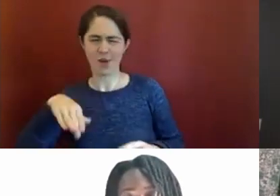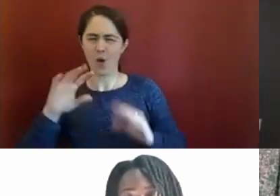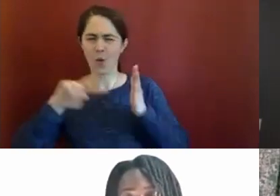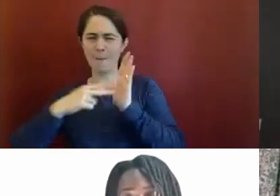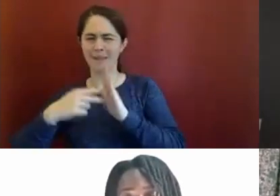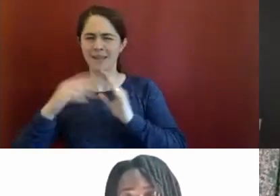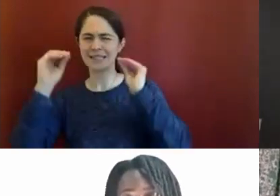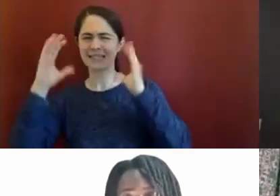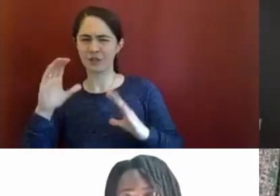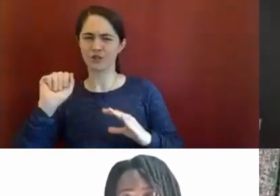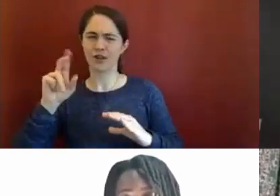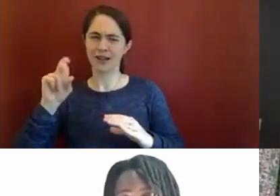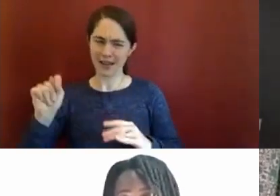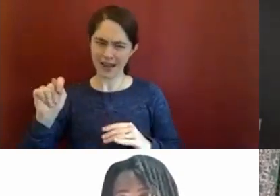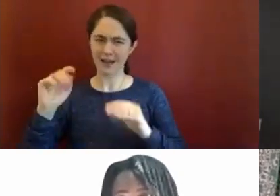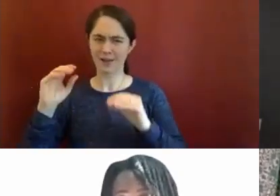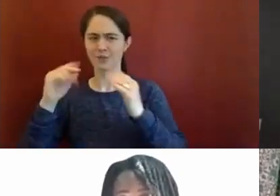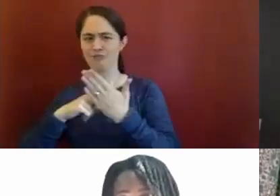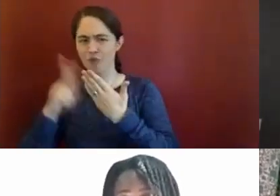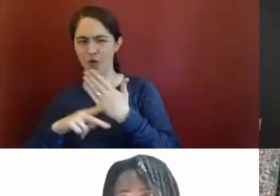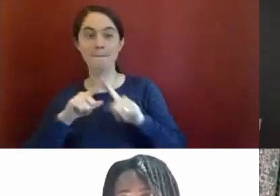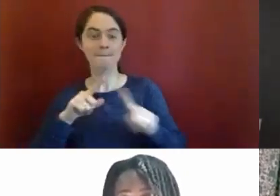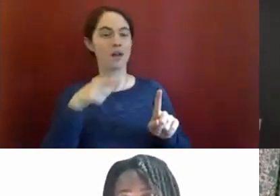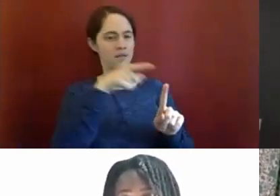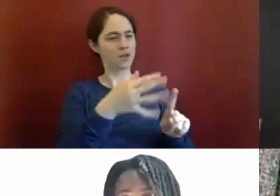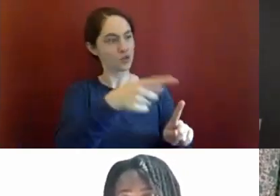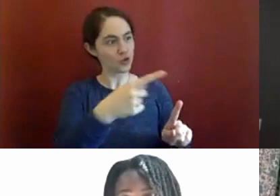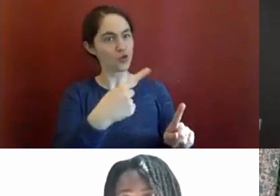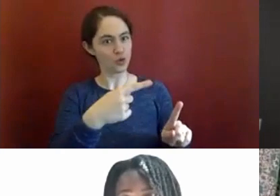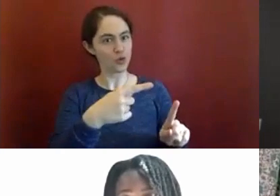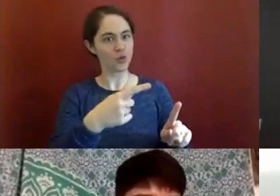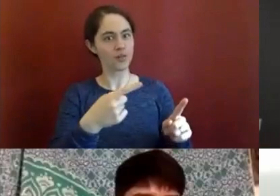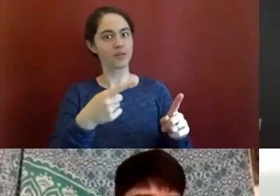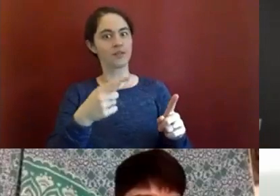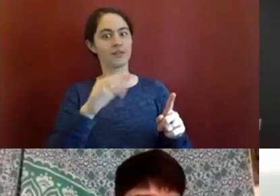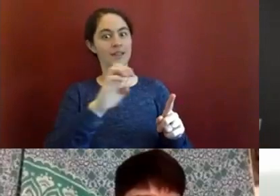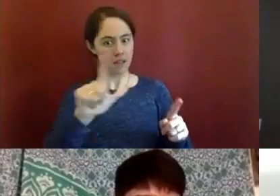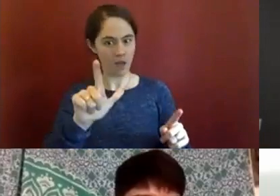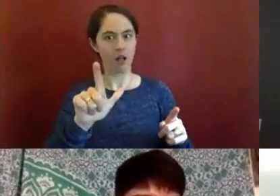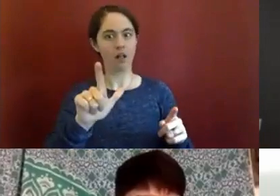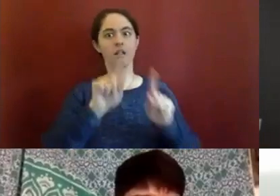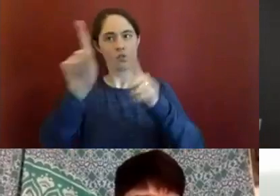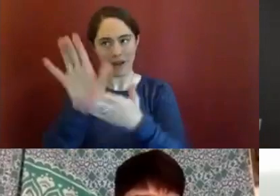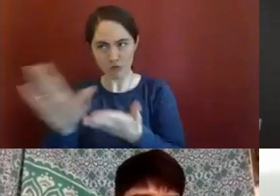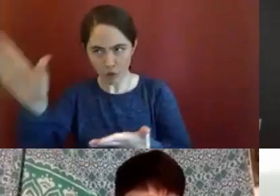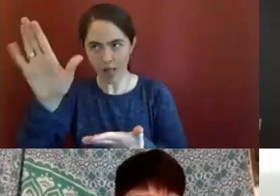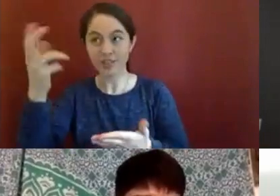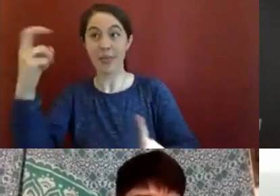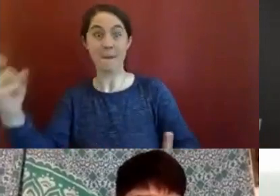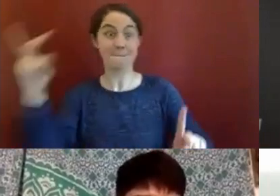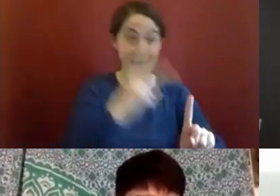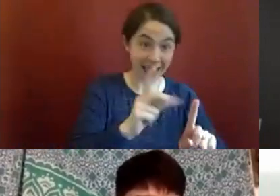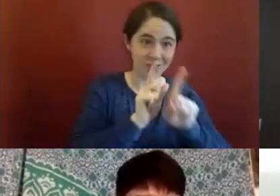It's as an EL, you had an experience, but now you're coming back. What inspired you?